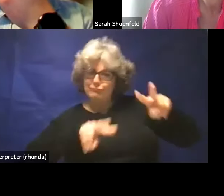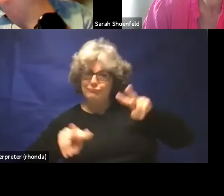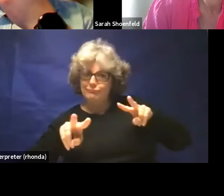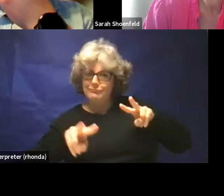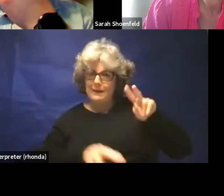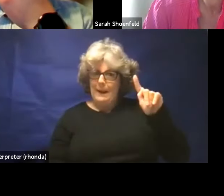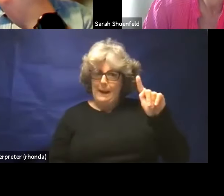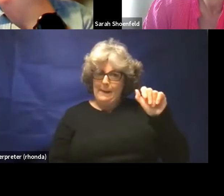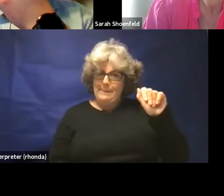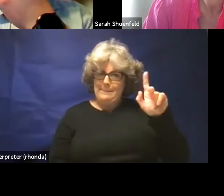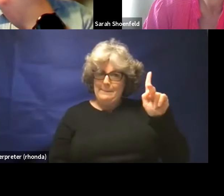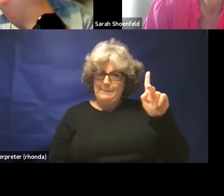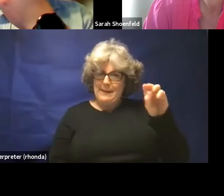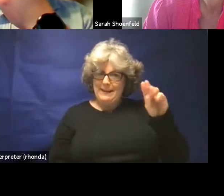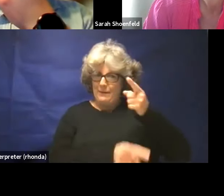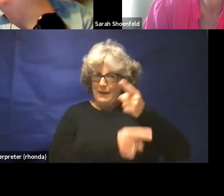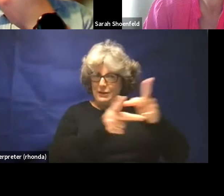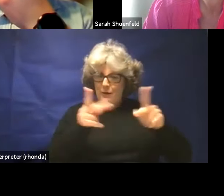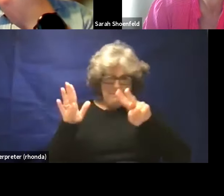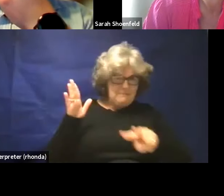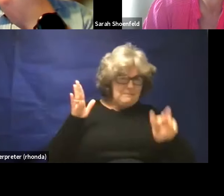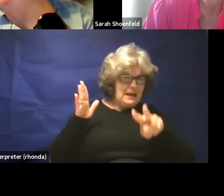right spot or I won't get it. I'm not getting it.